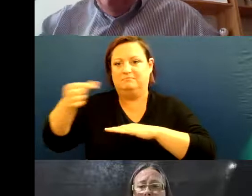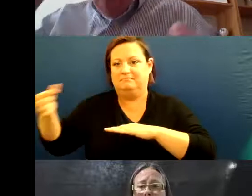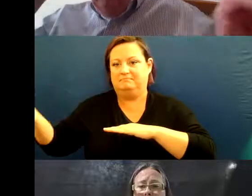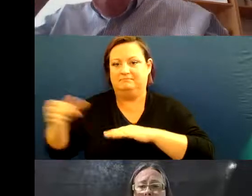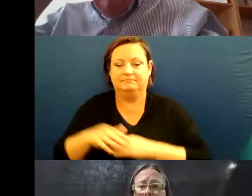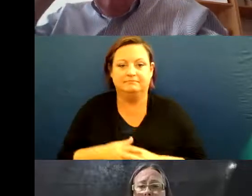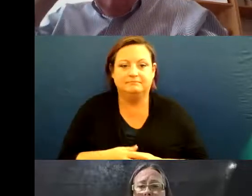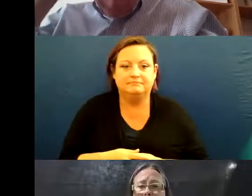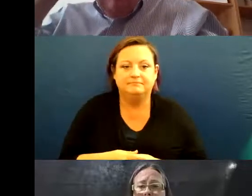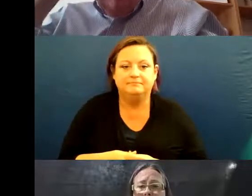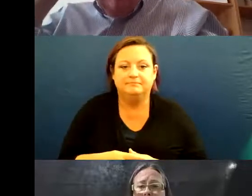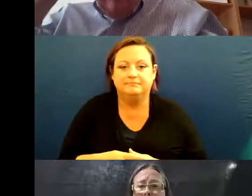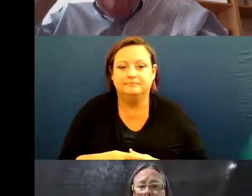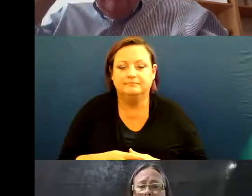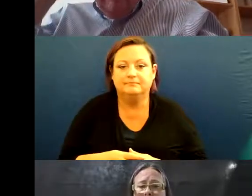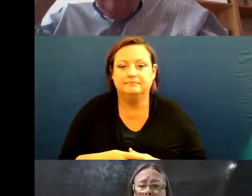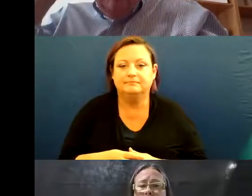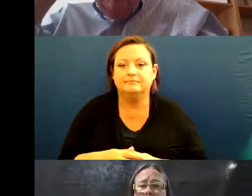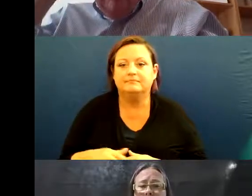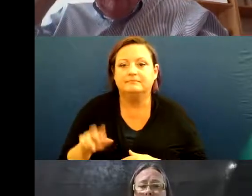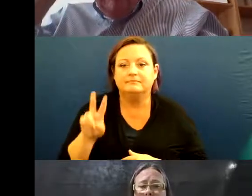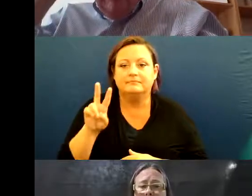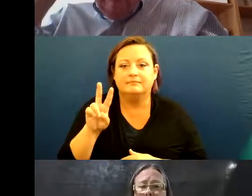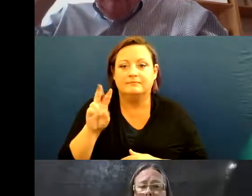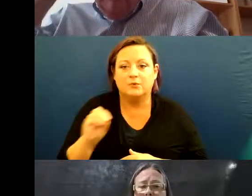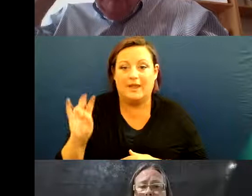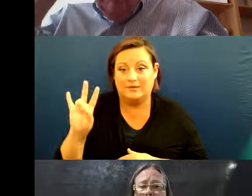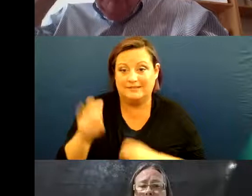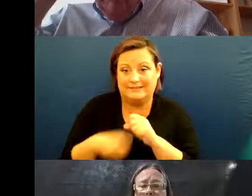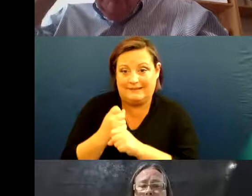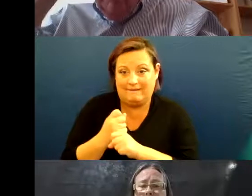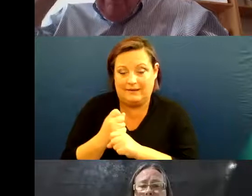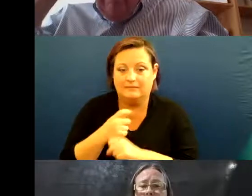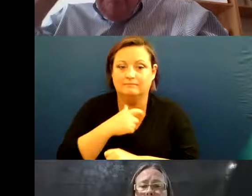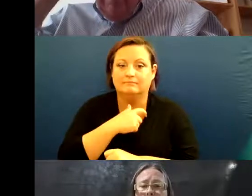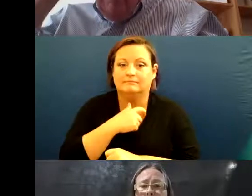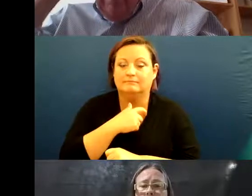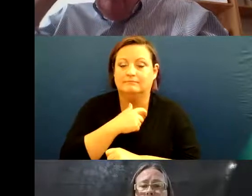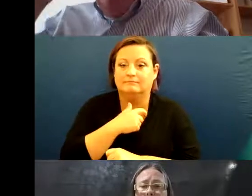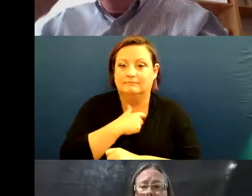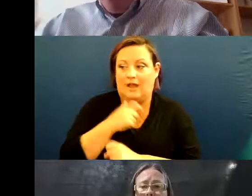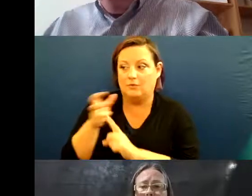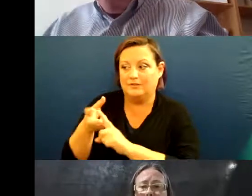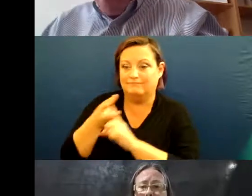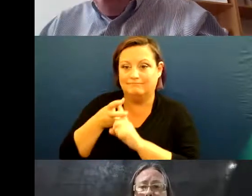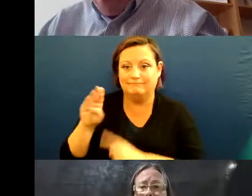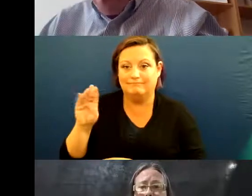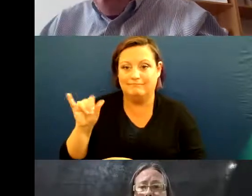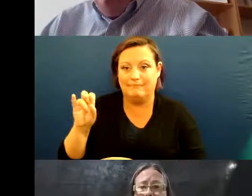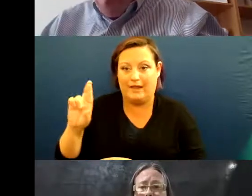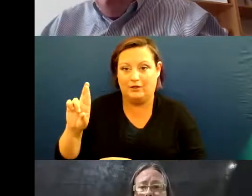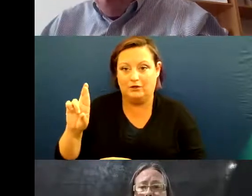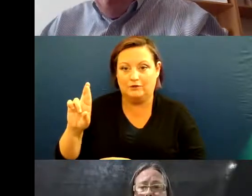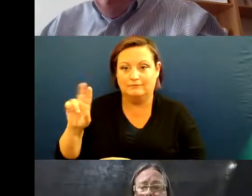So in 2007, I was recruited away from Baylor to the University